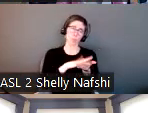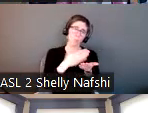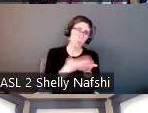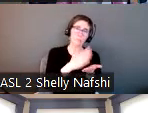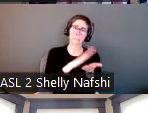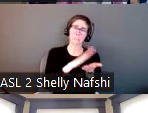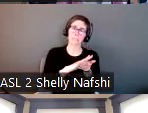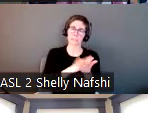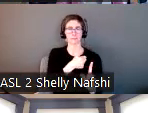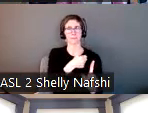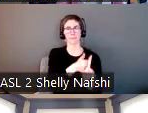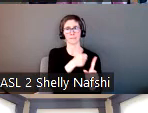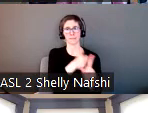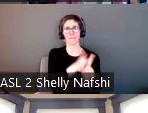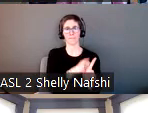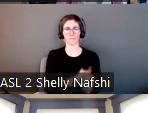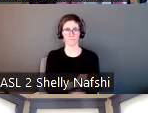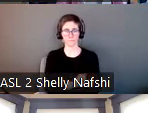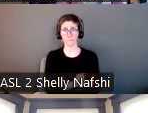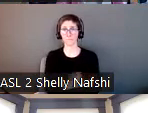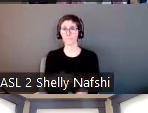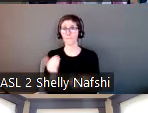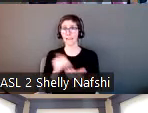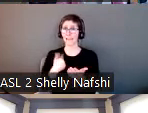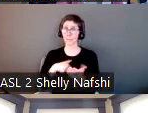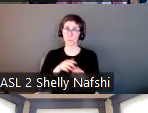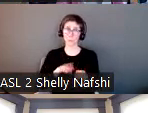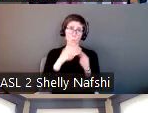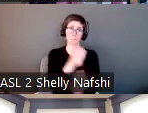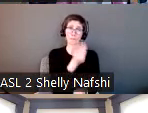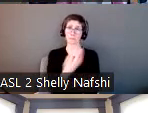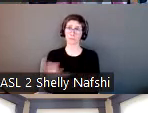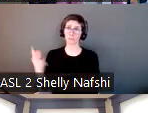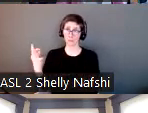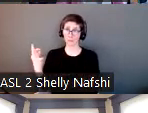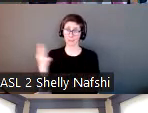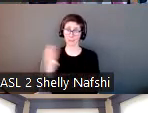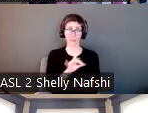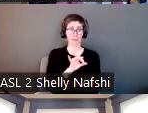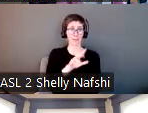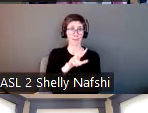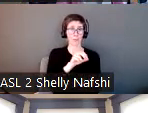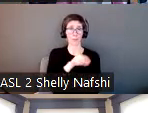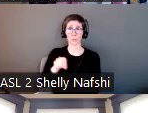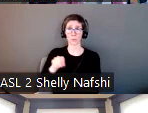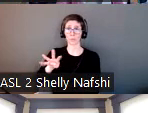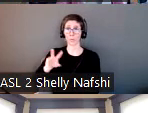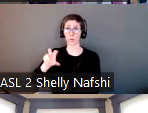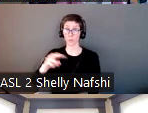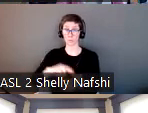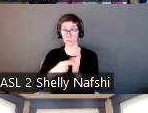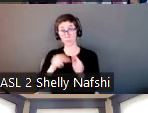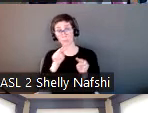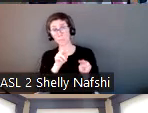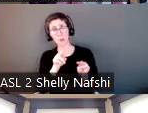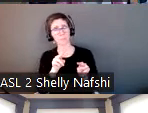housekeeping. As I mentioned, because we only work Monday through Friday, 8:30 to 4:30, our suites aren't monitored. So we want to make sure